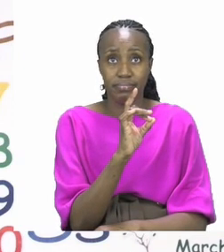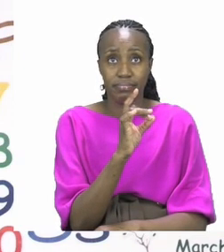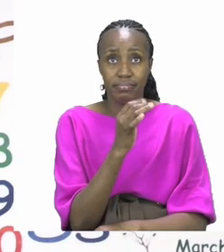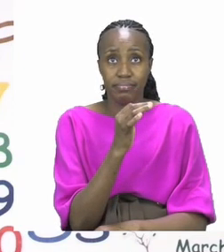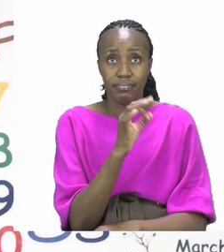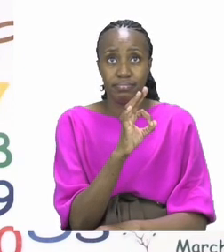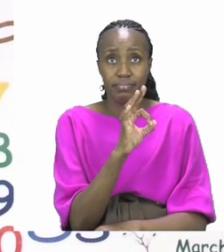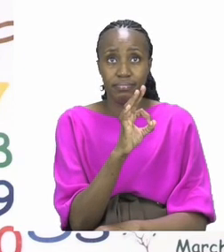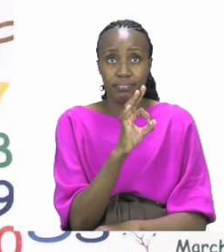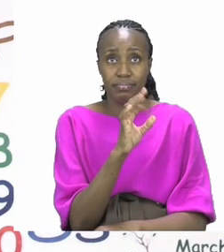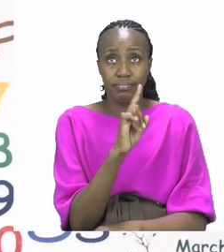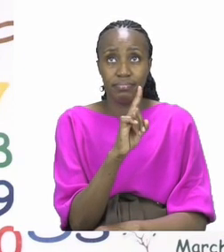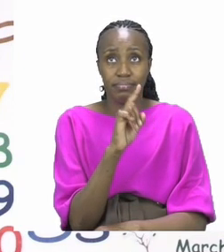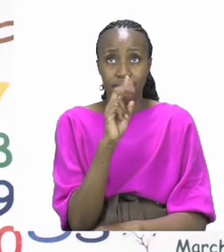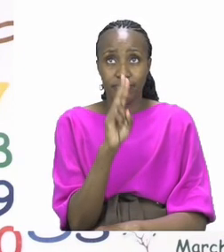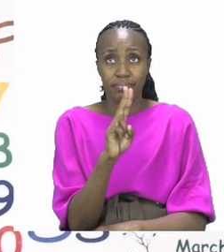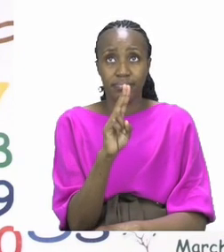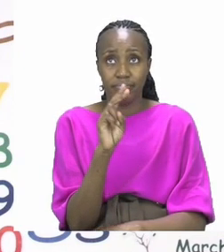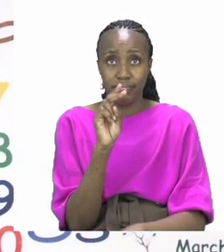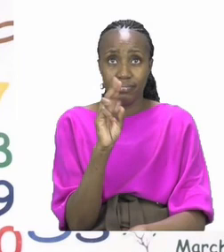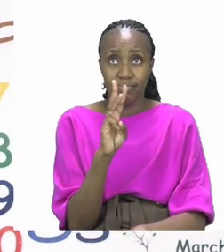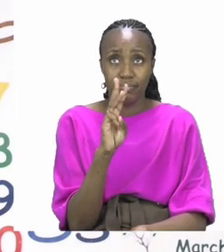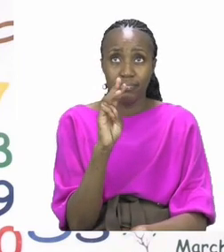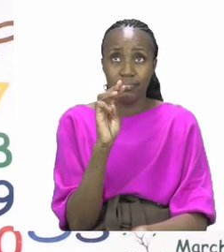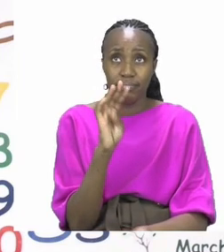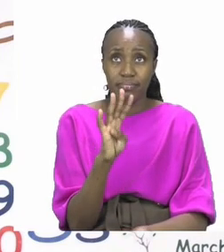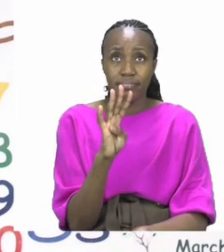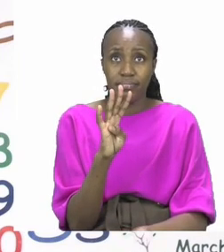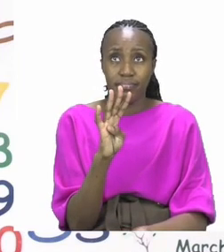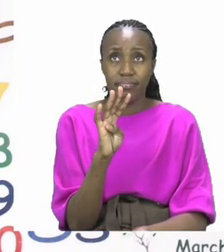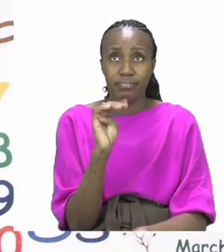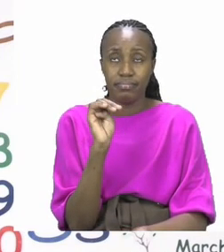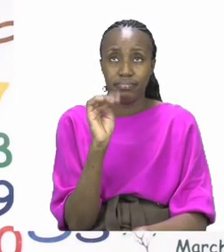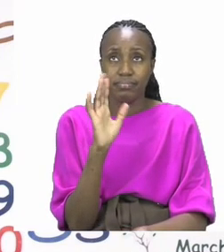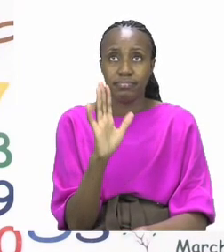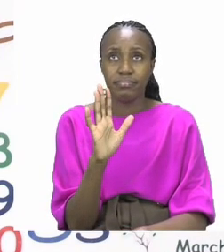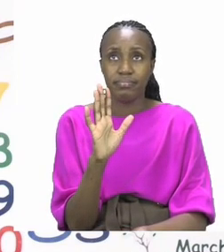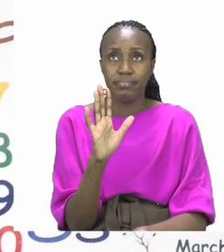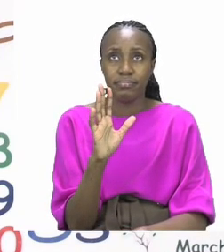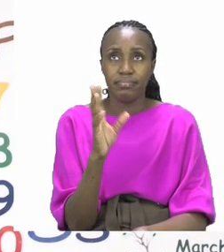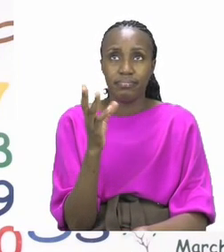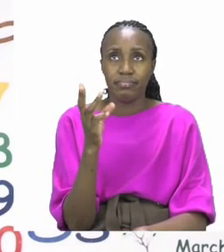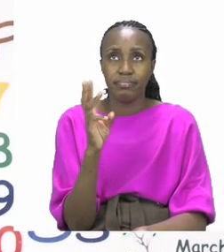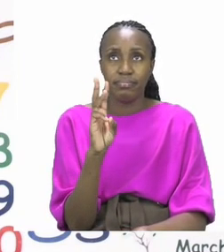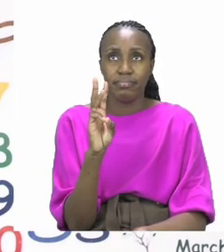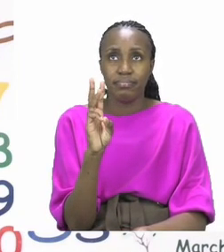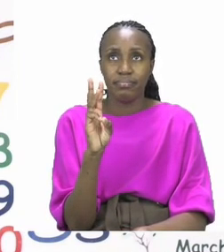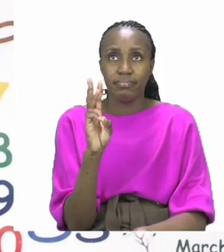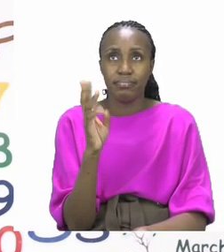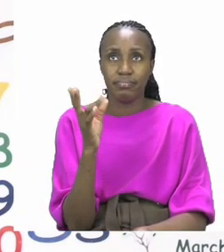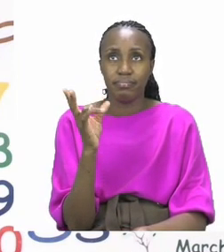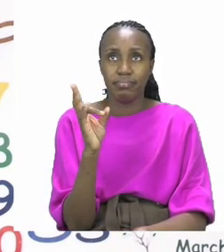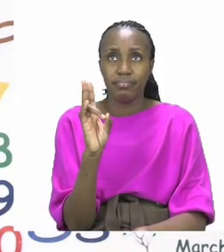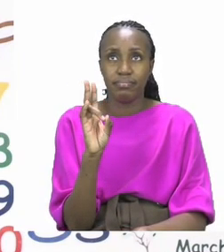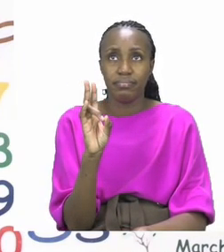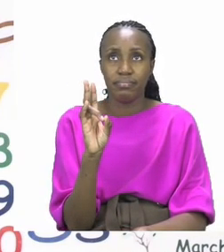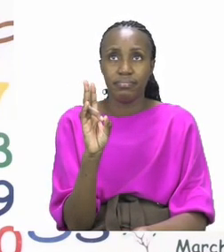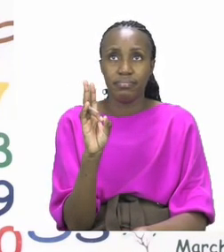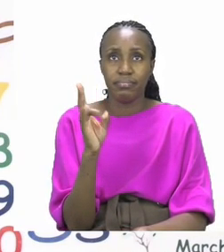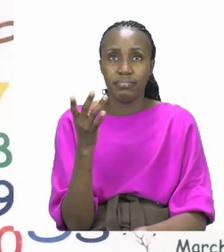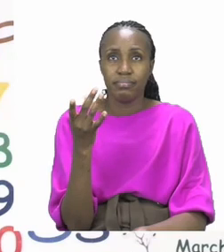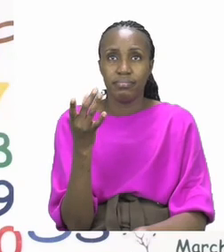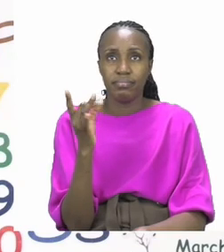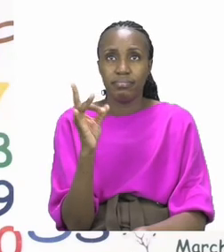1, 2, 3, 4, 5, 6,